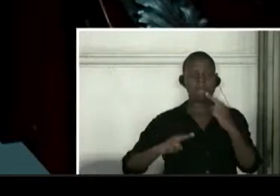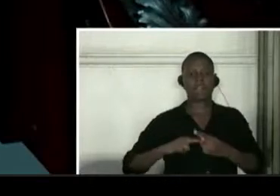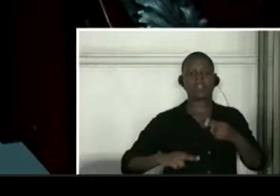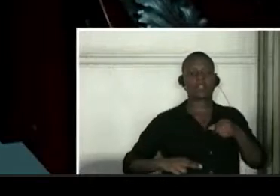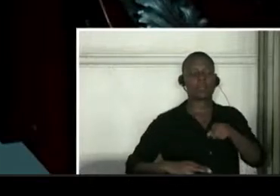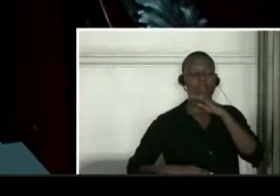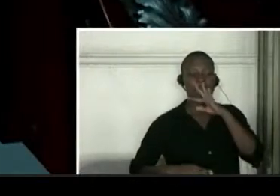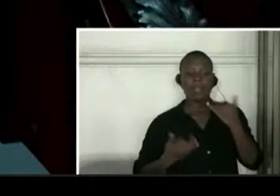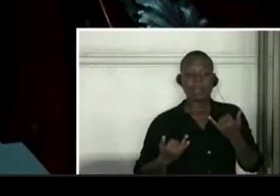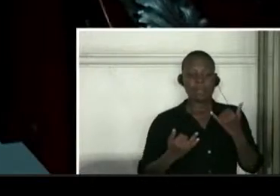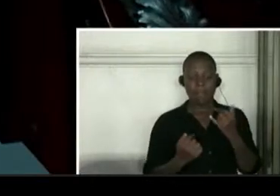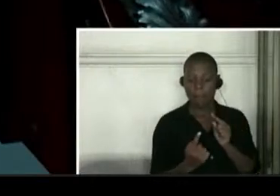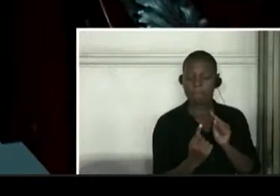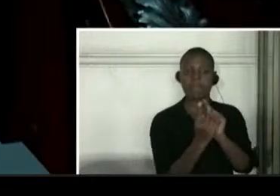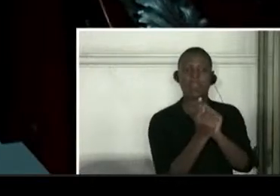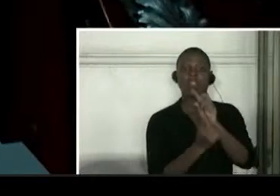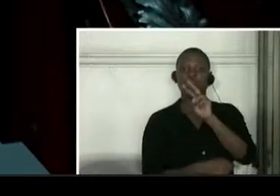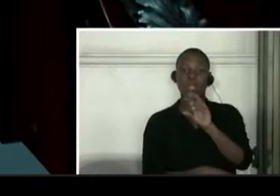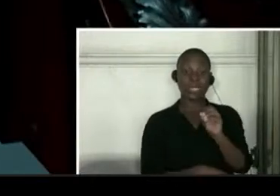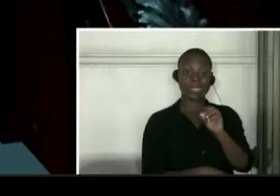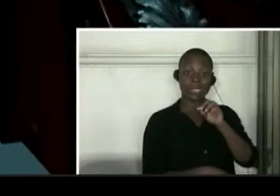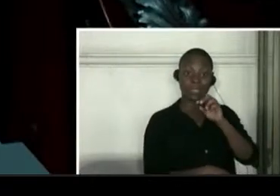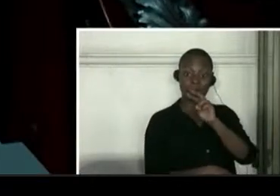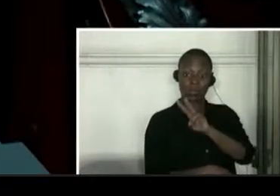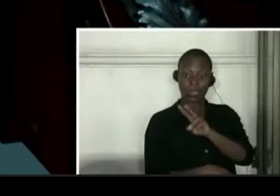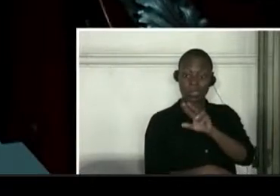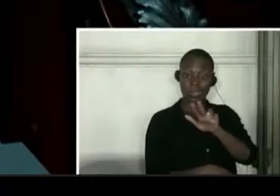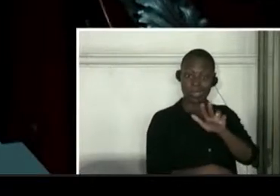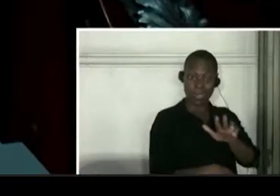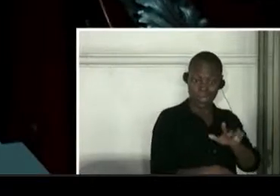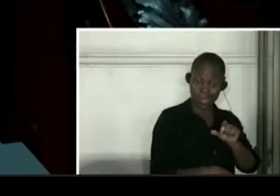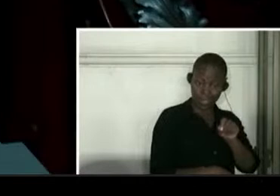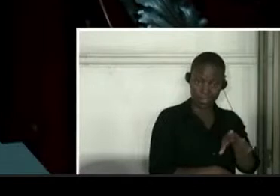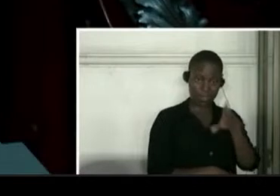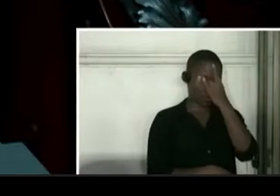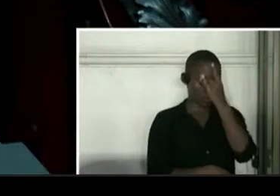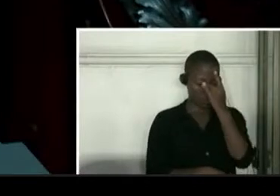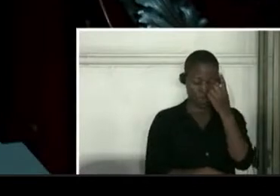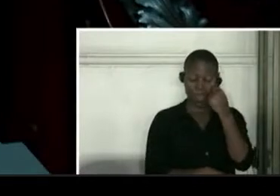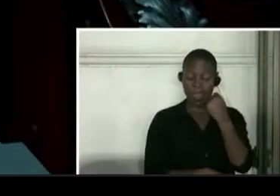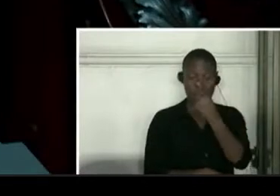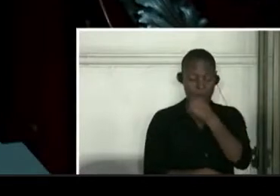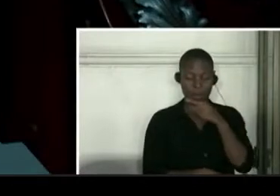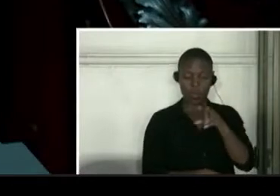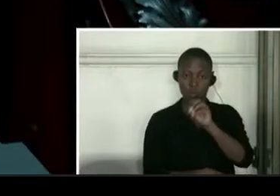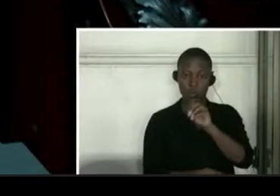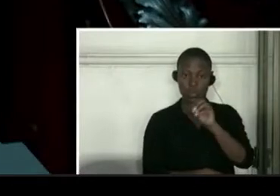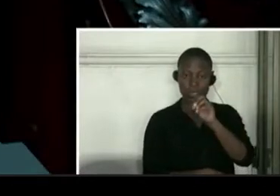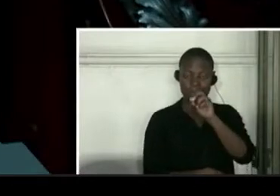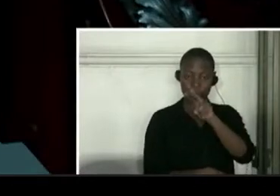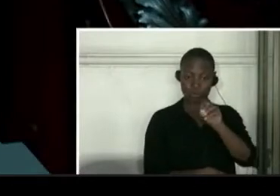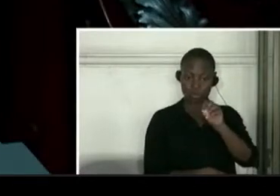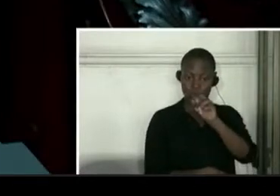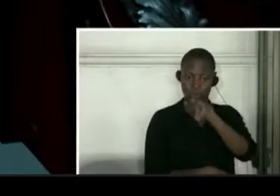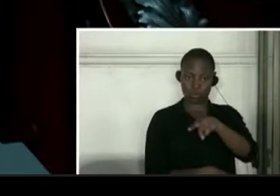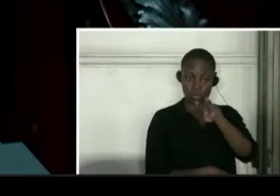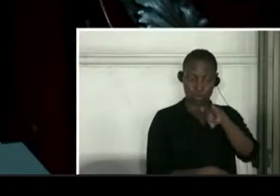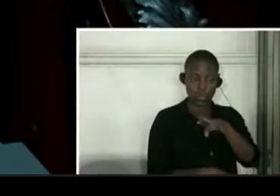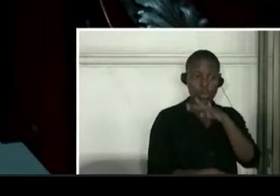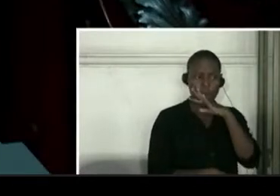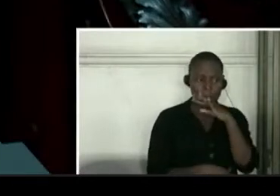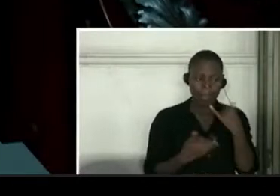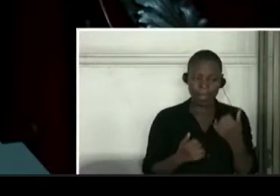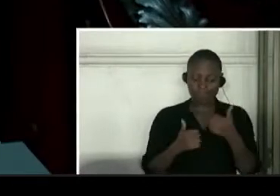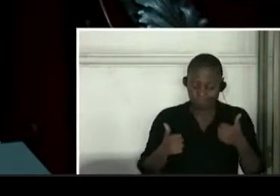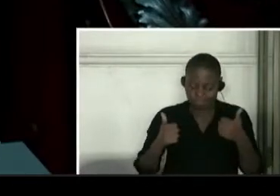Department of Human Settlements on the 28th of April 2022 for an engagement on these two documents. This report